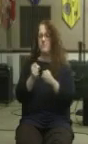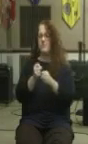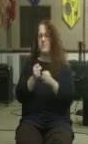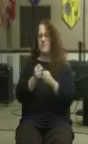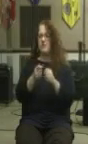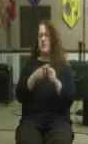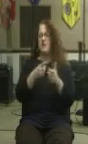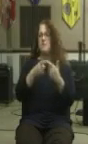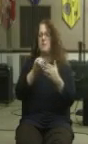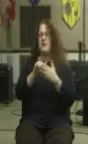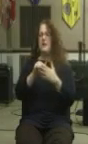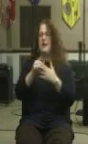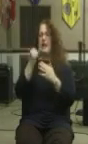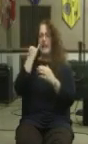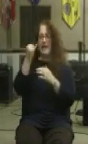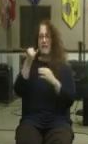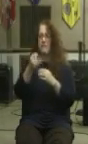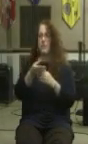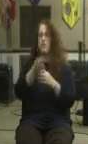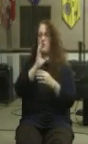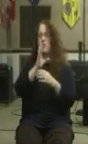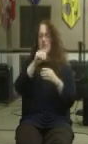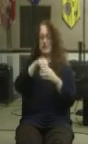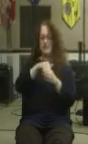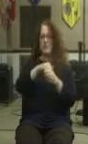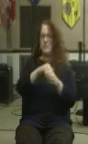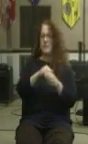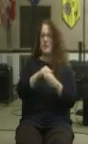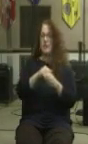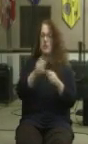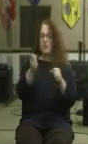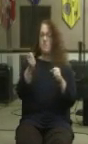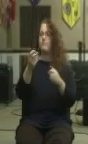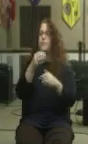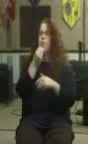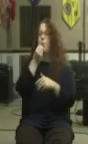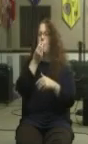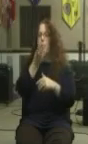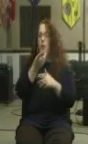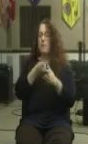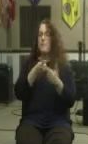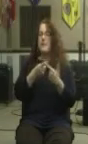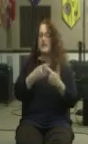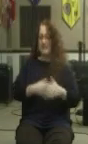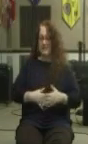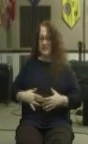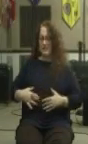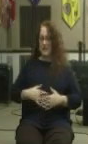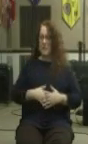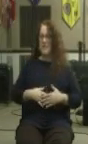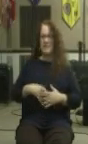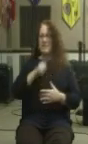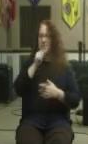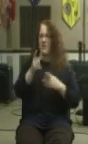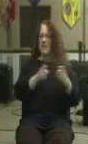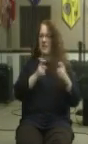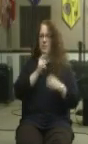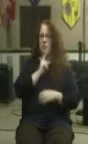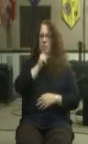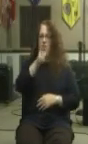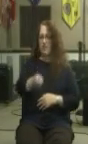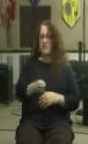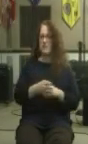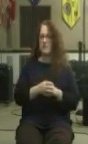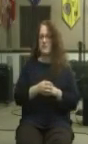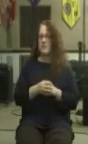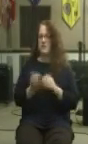drink something lukewarm, it upsets your stomach. And your stomach says, I can't handle this. So the stomach lets it back